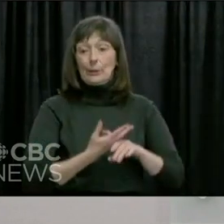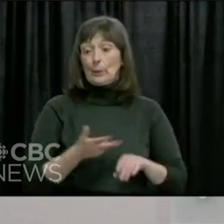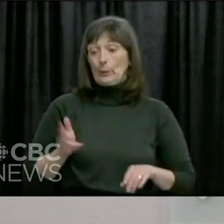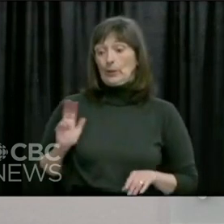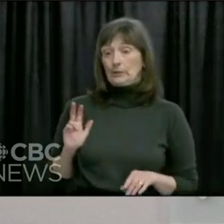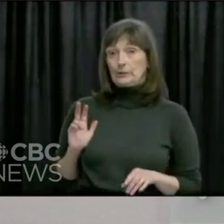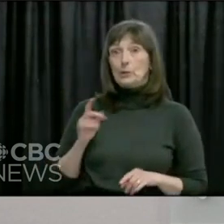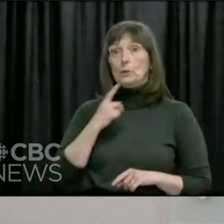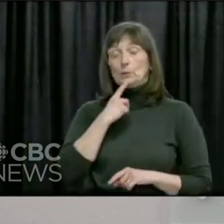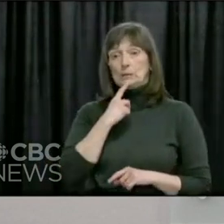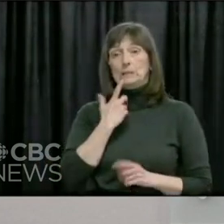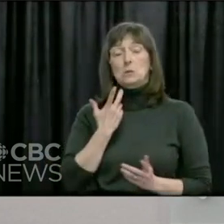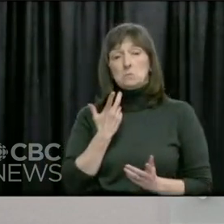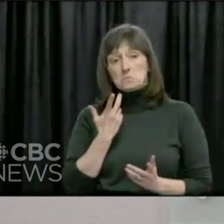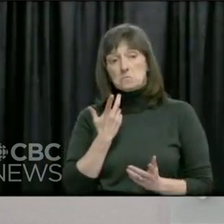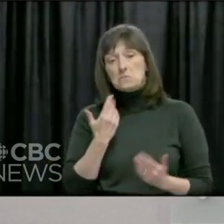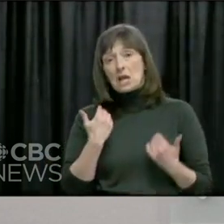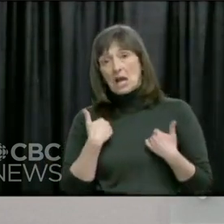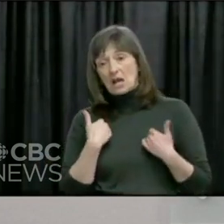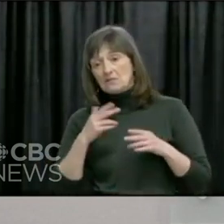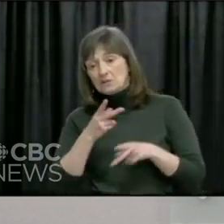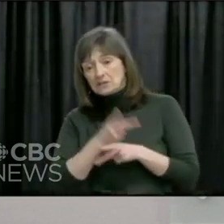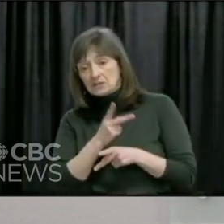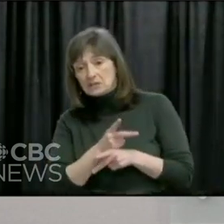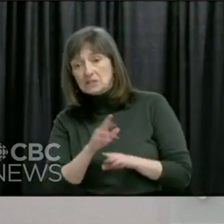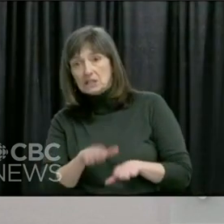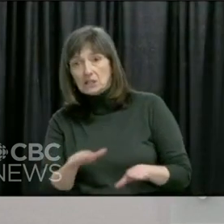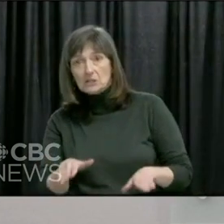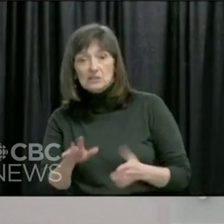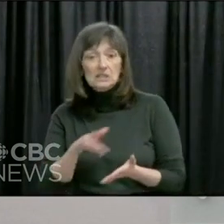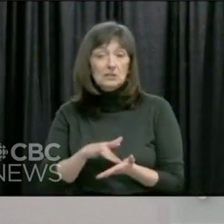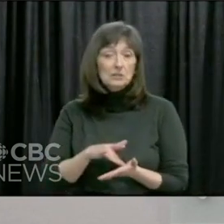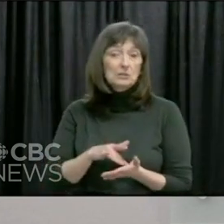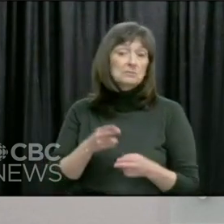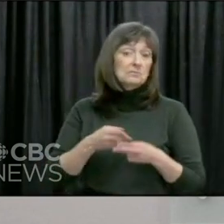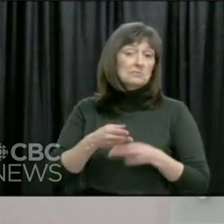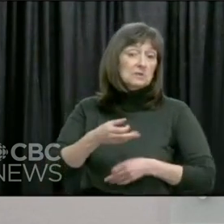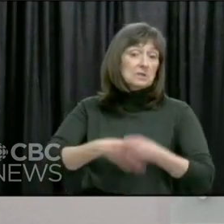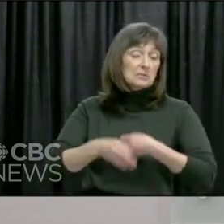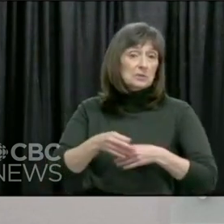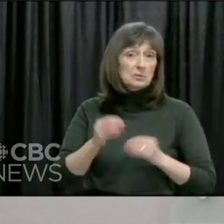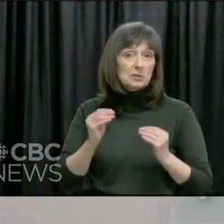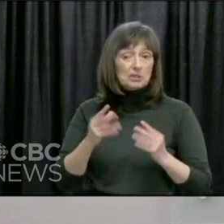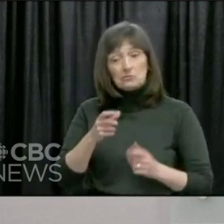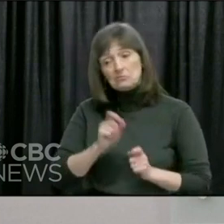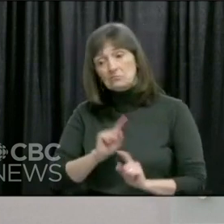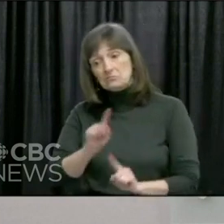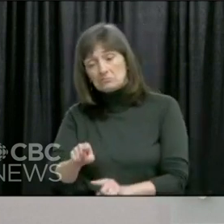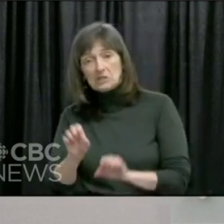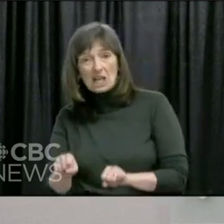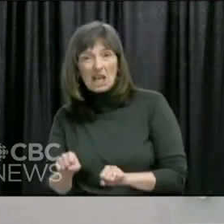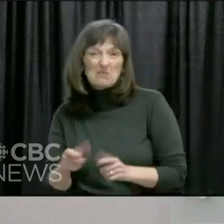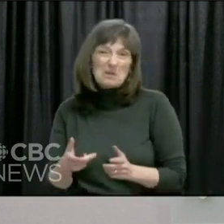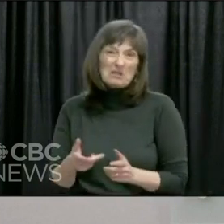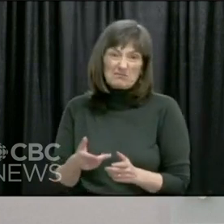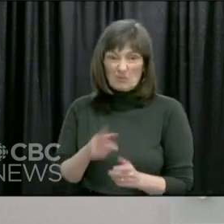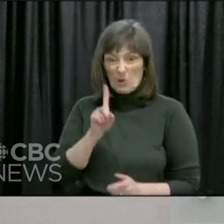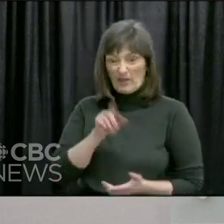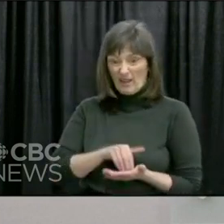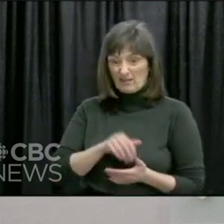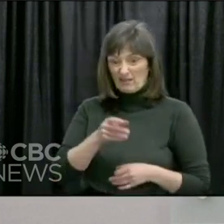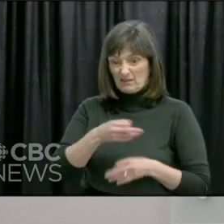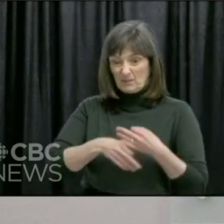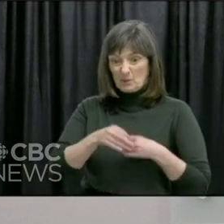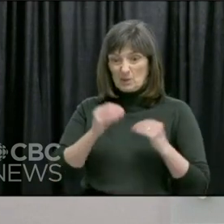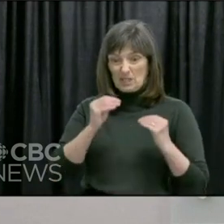have, with, you know, things like childcare centers opening and some opportunities there, but that's only really a handful of jobs for some 1,000 substitutes. And they